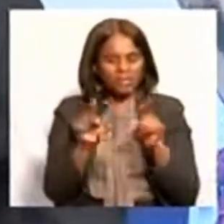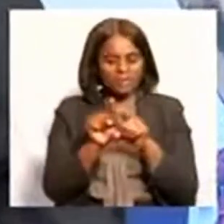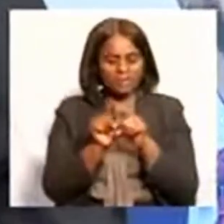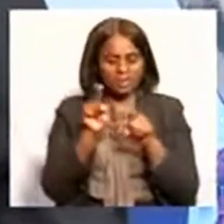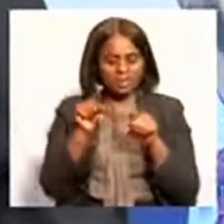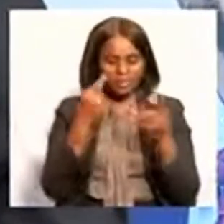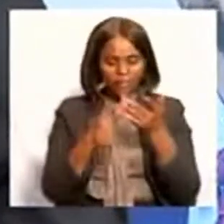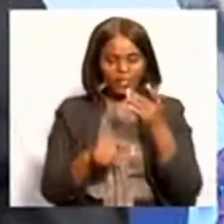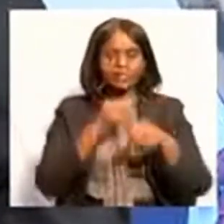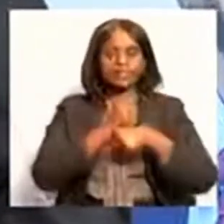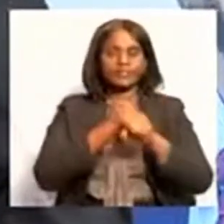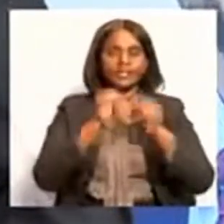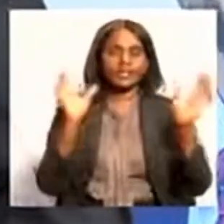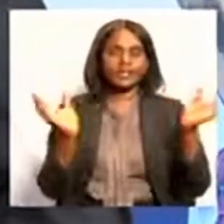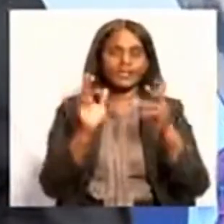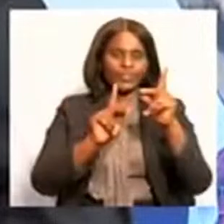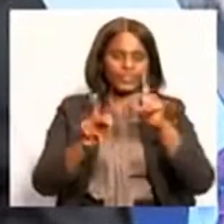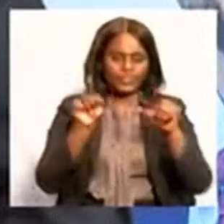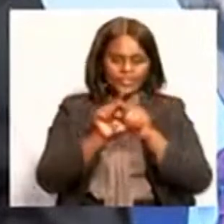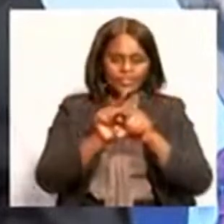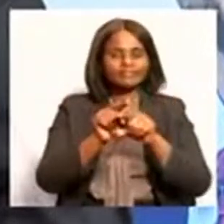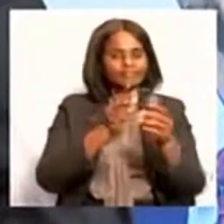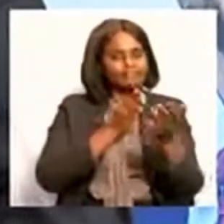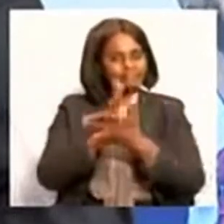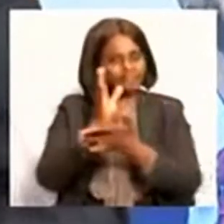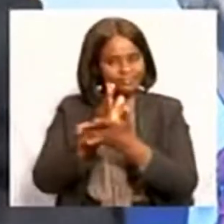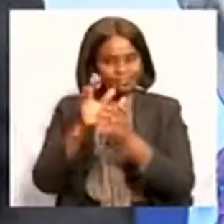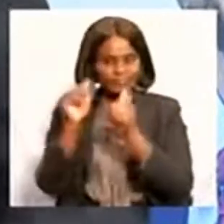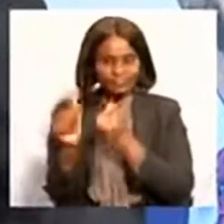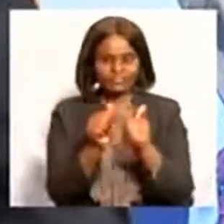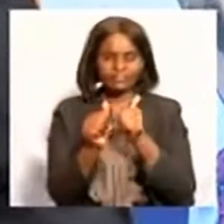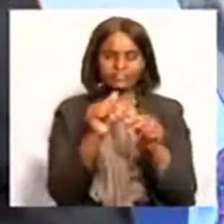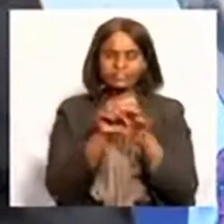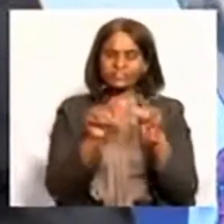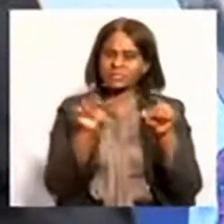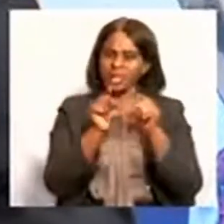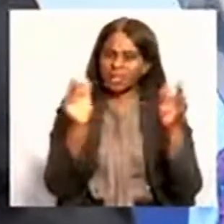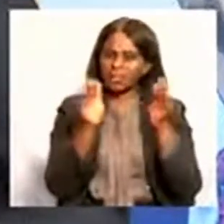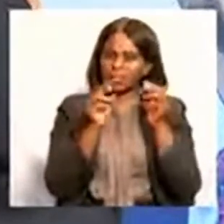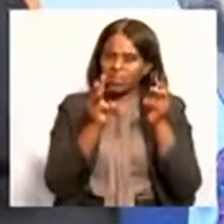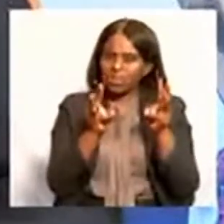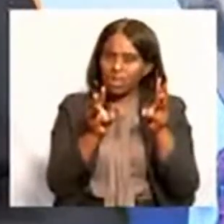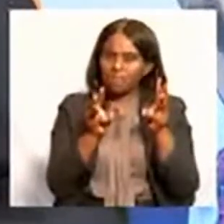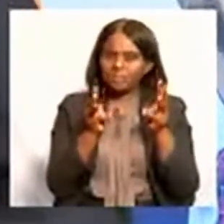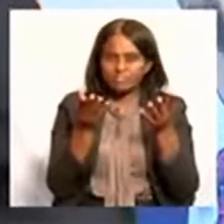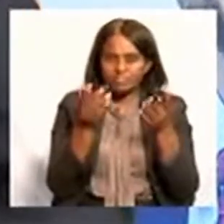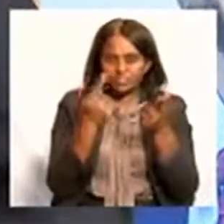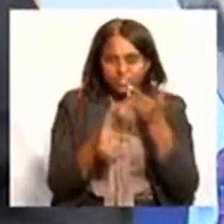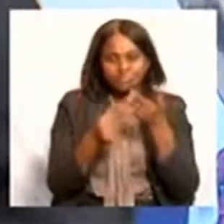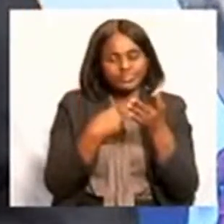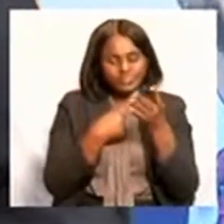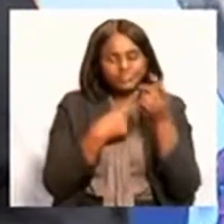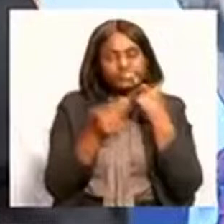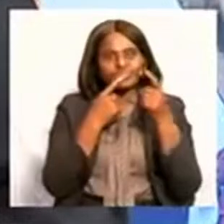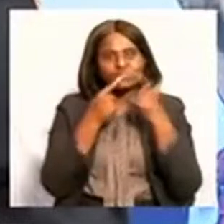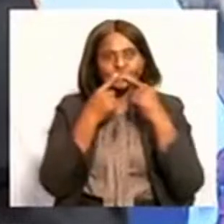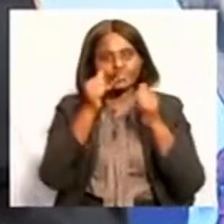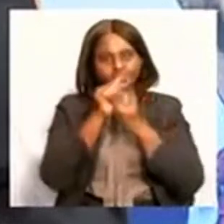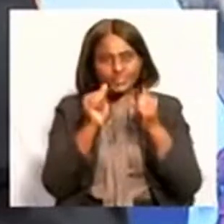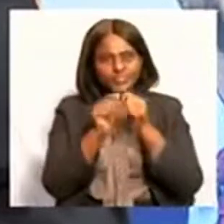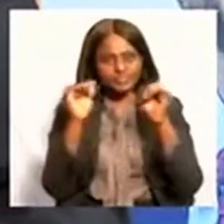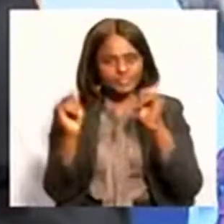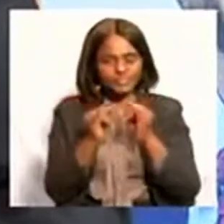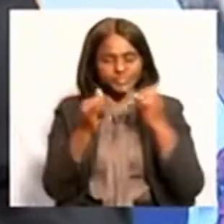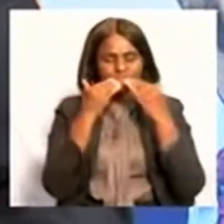also motivates the clients to take corrective actions. So in a nutshell, this is what I can possibly talk about the implementation part. All